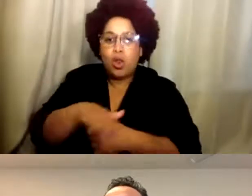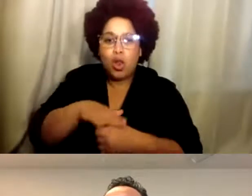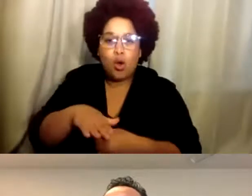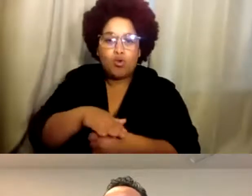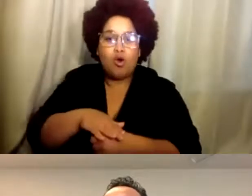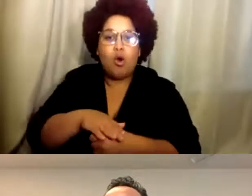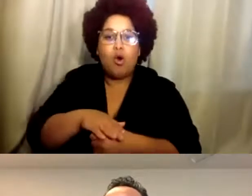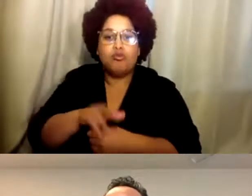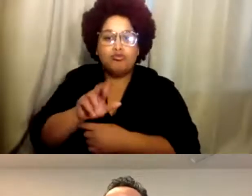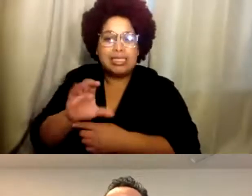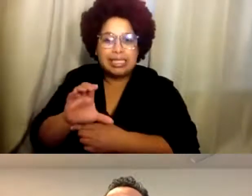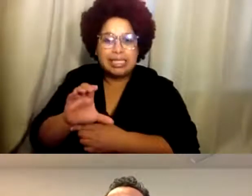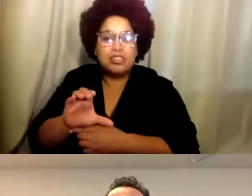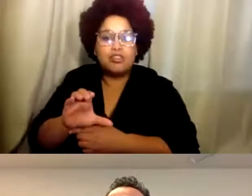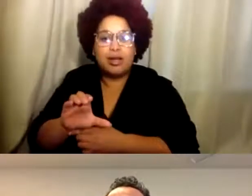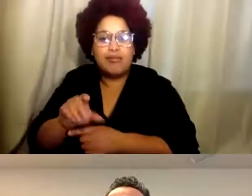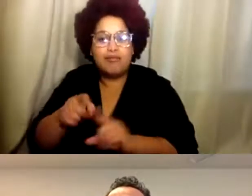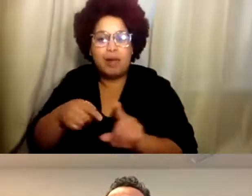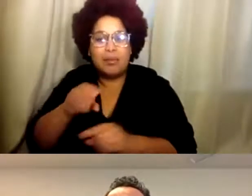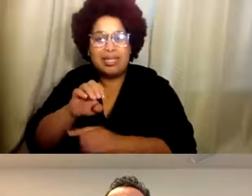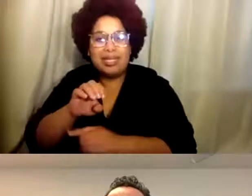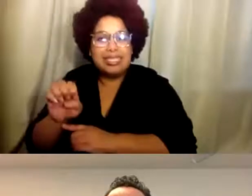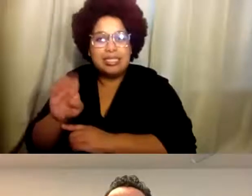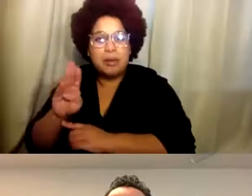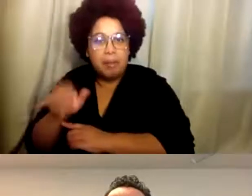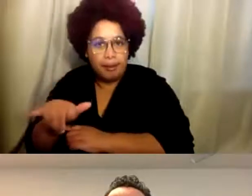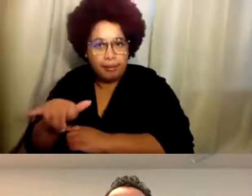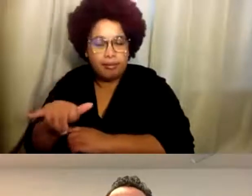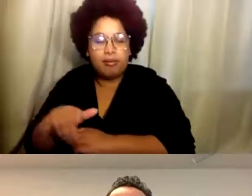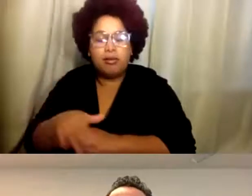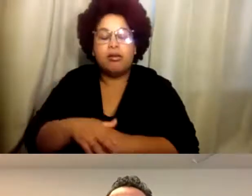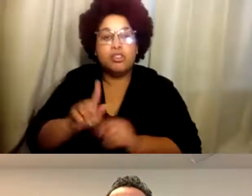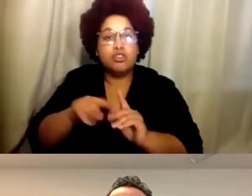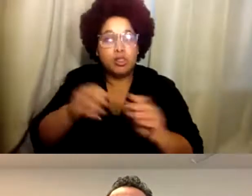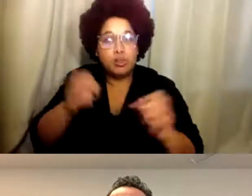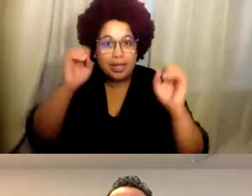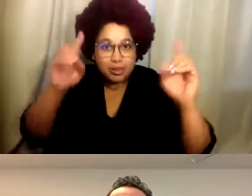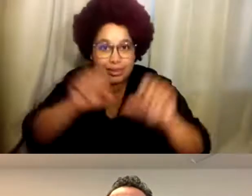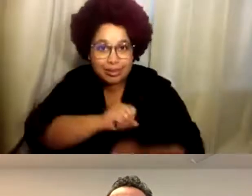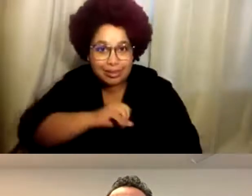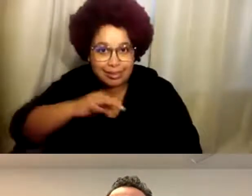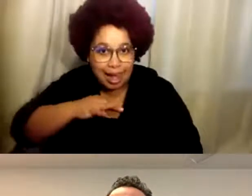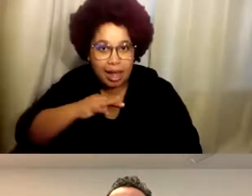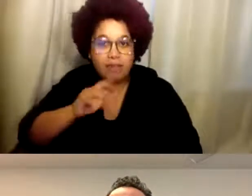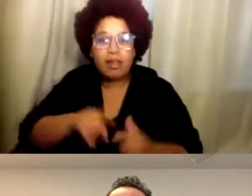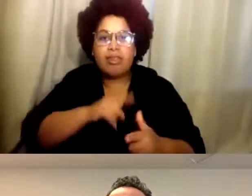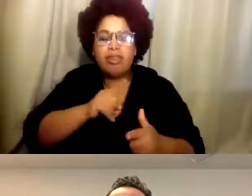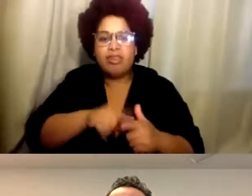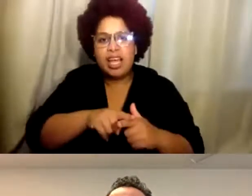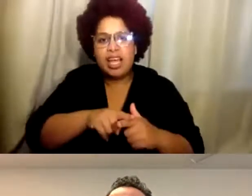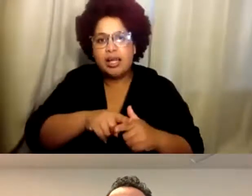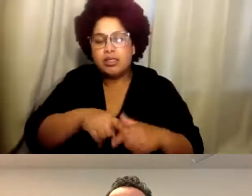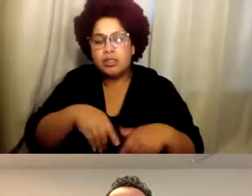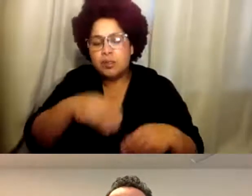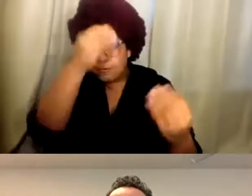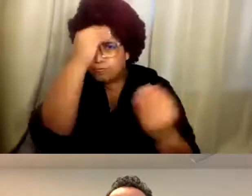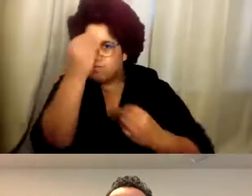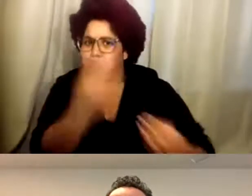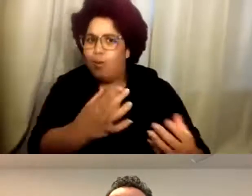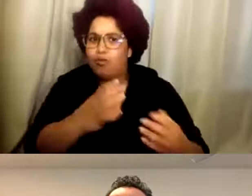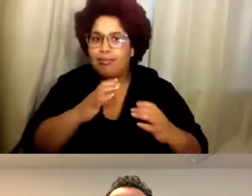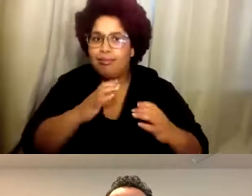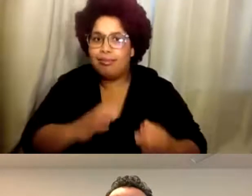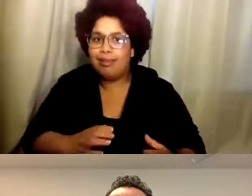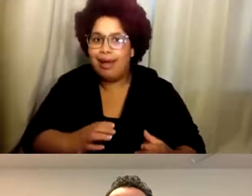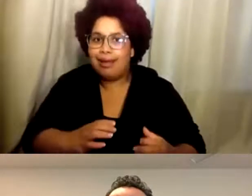first started to educate the staff, and then we started to robustly educate our clients, particularly our clients that were in